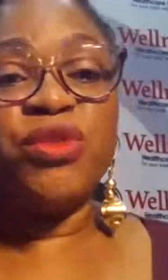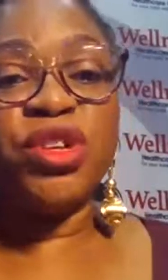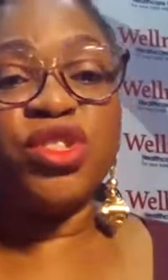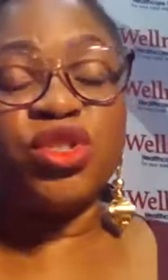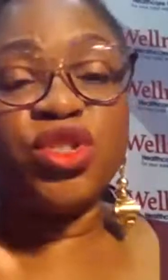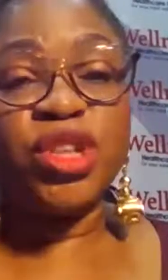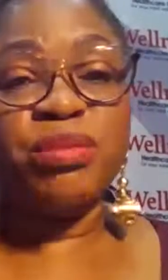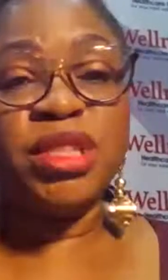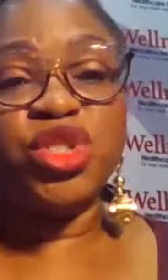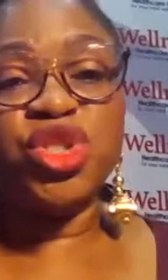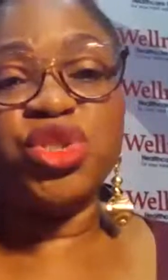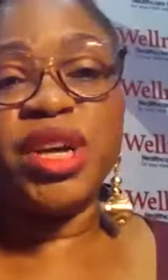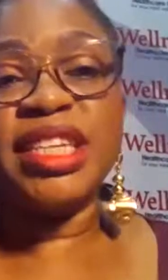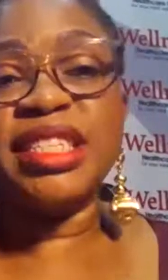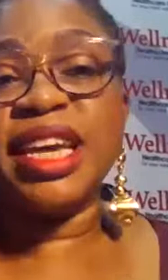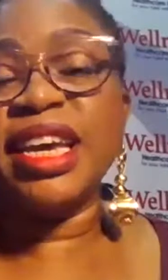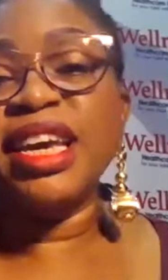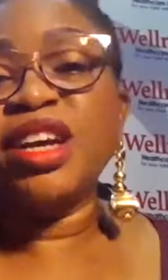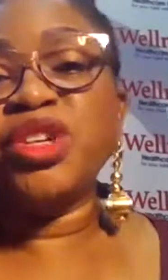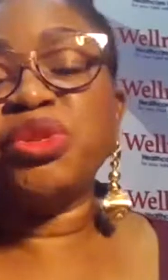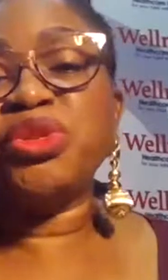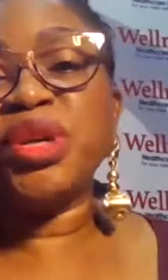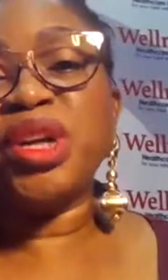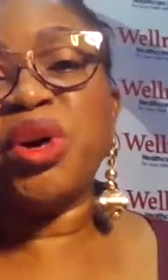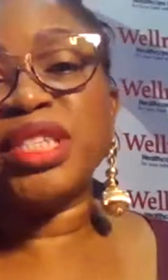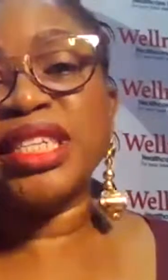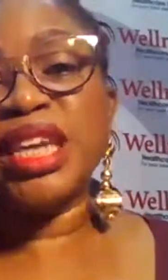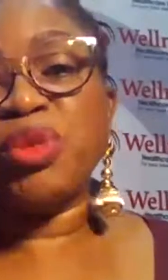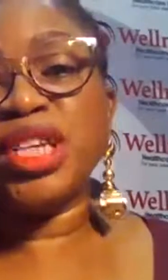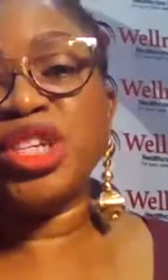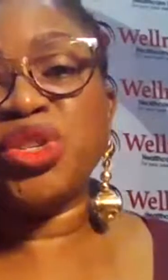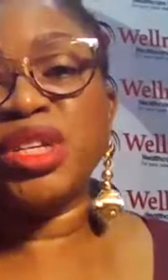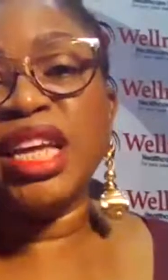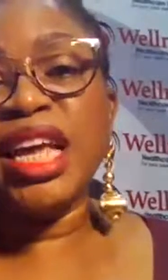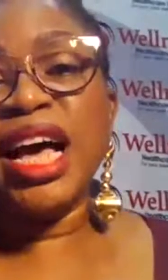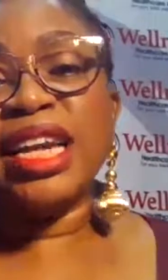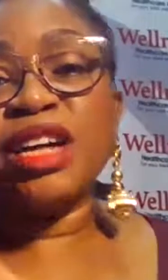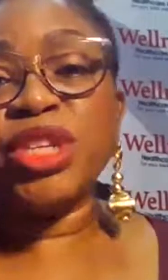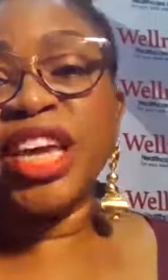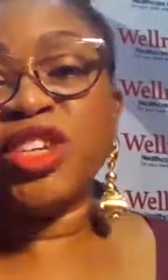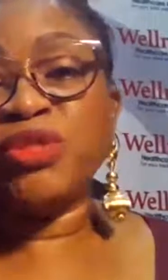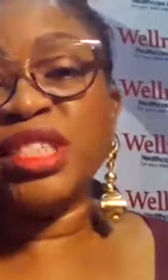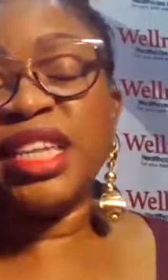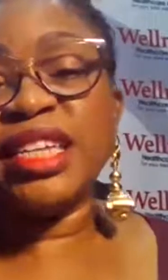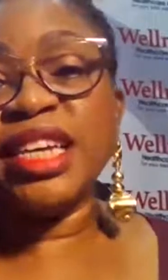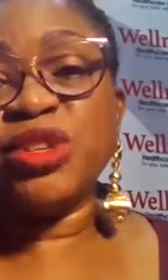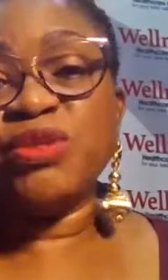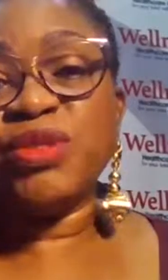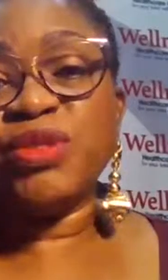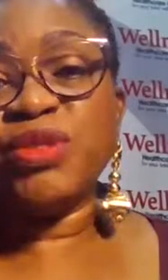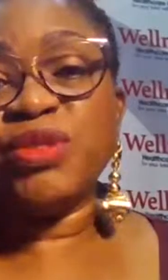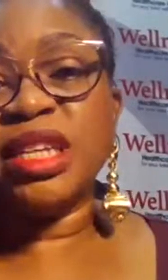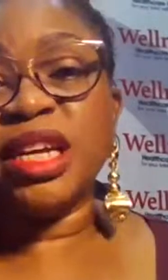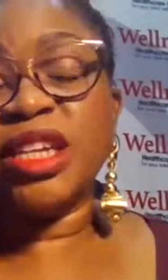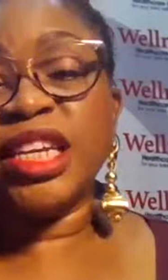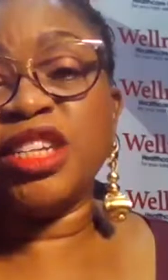also part of us. Mr. Joshua is there, doing all the interpretation. And at the end of this